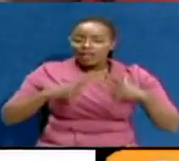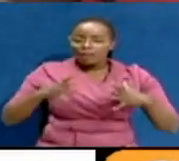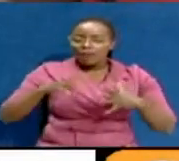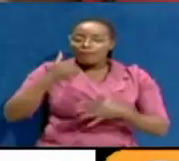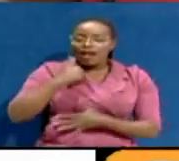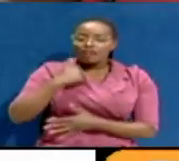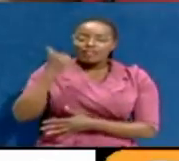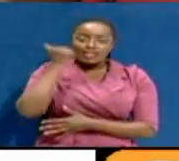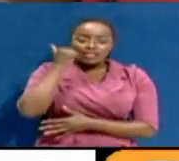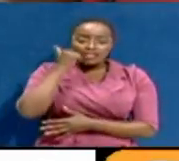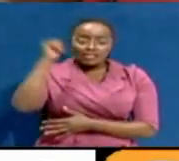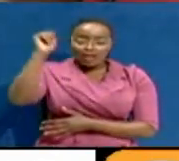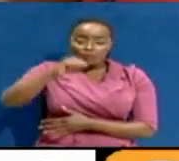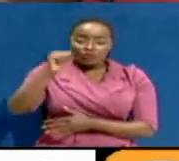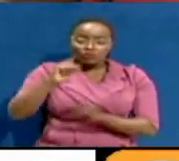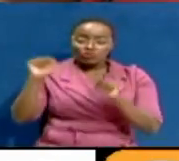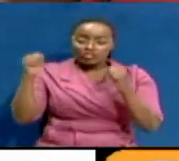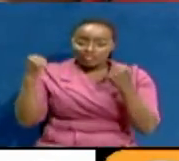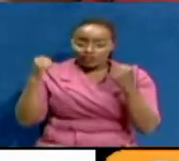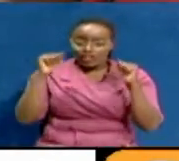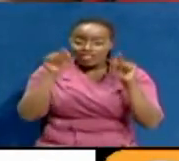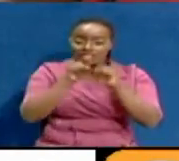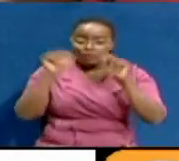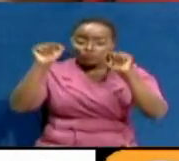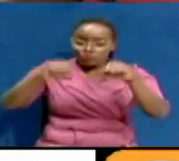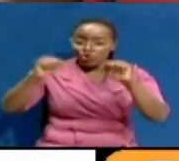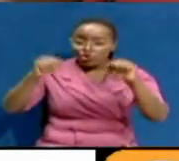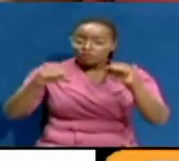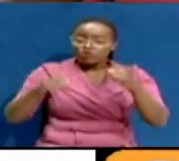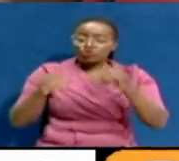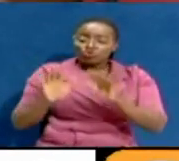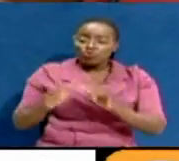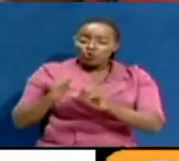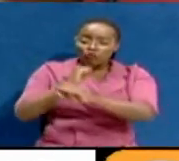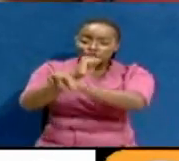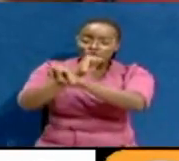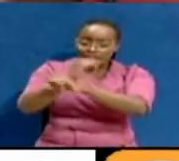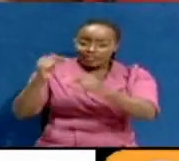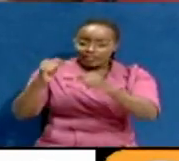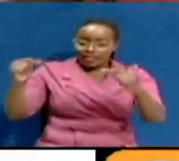those underlying conditions can be as safe as possible to prevent further loss of life?